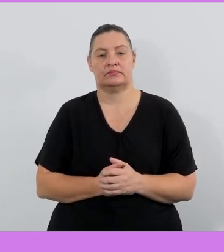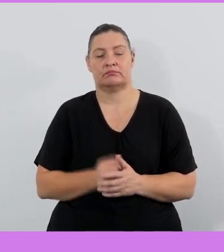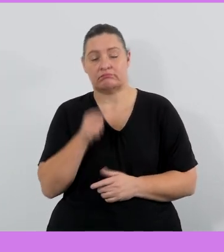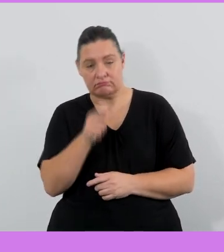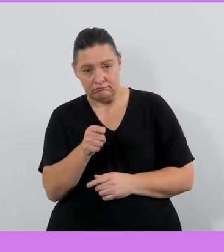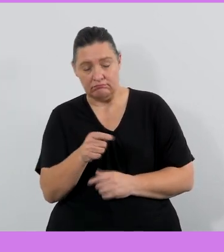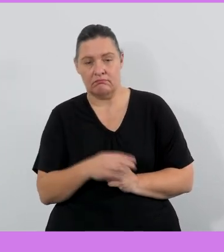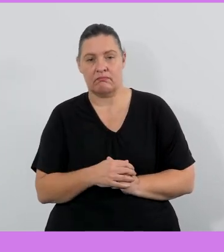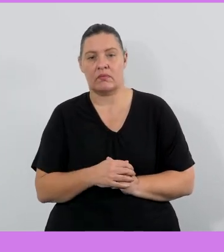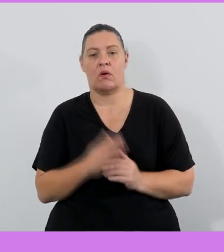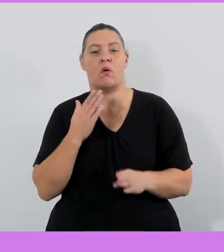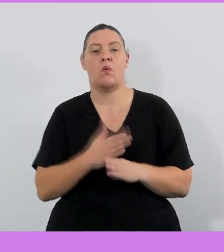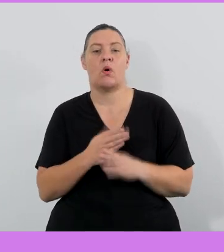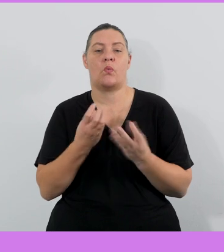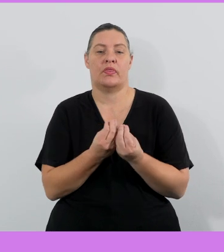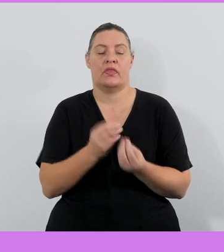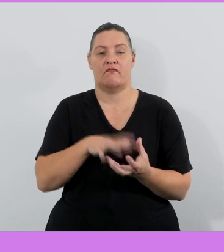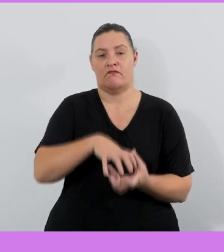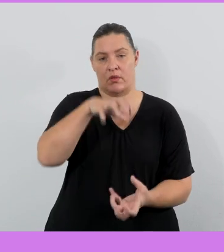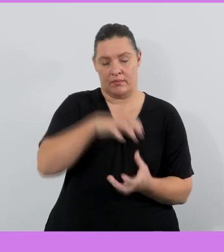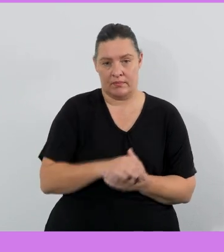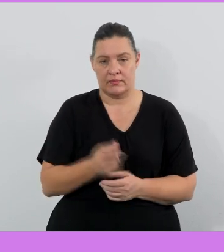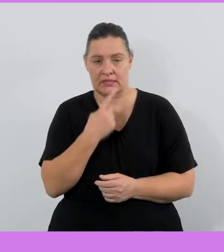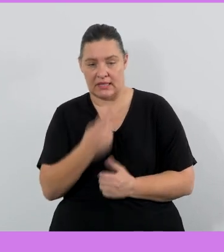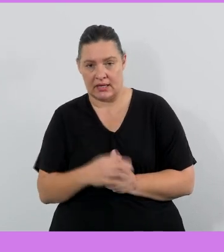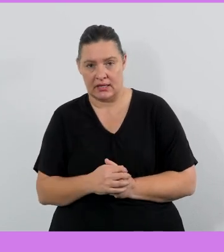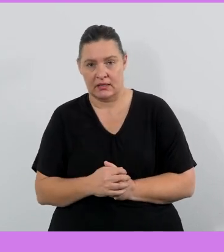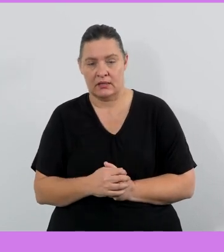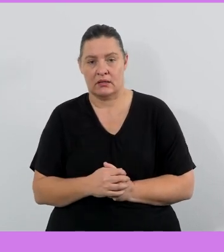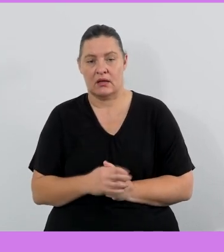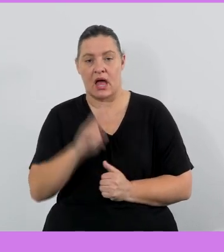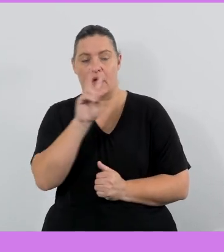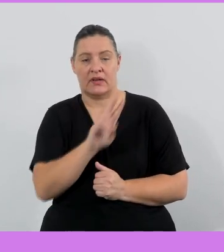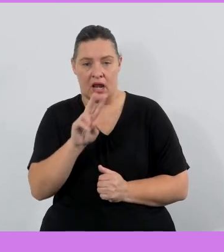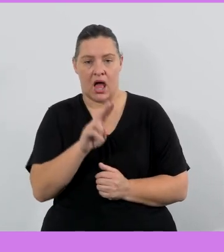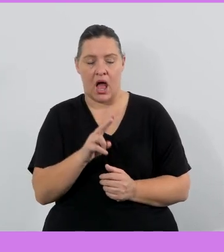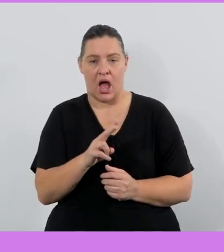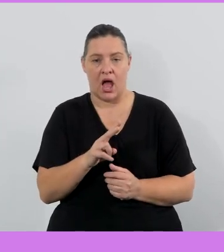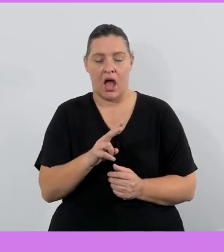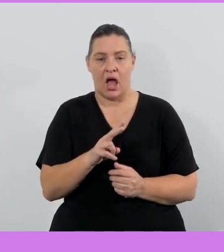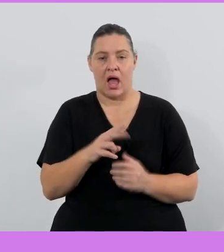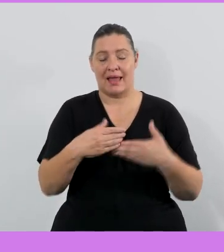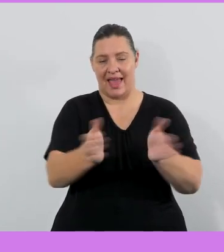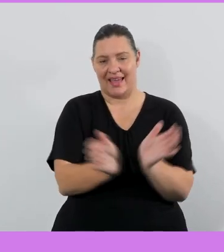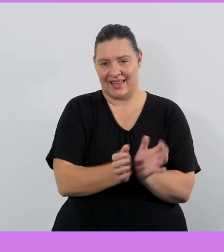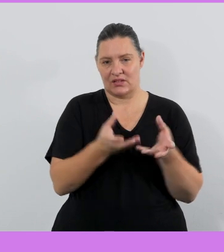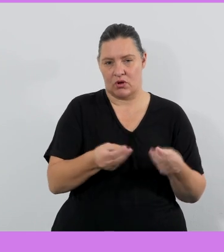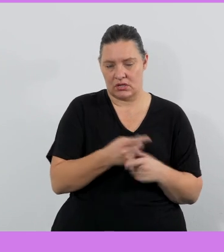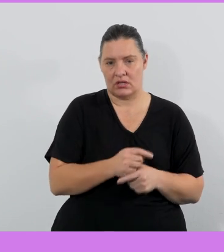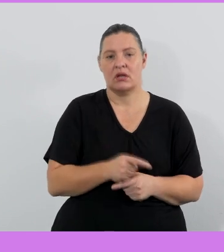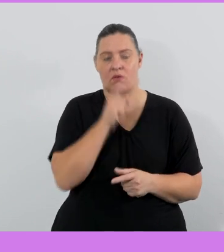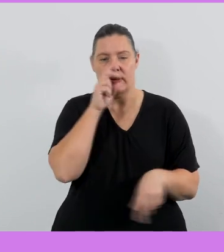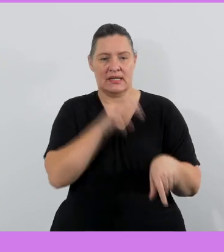this sum, we're going to be working with volume. So I'm saying here, a vanilla sponge cake calls for 3.5 US